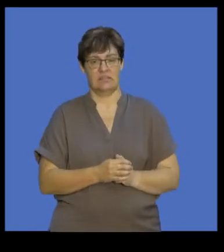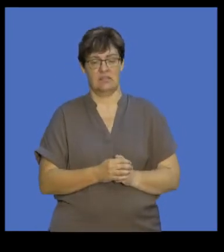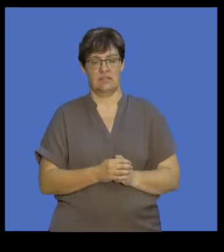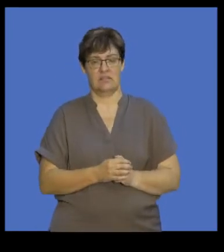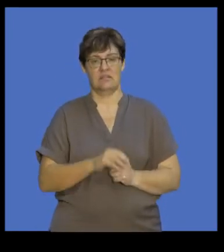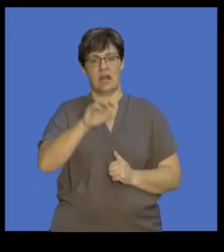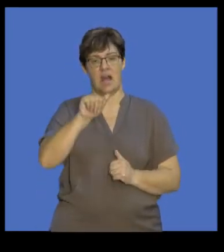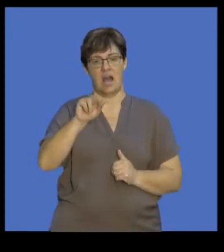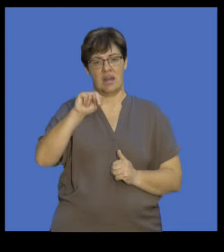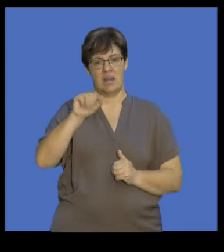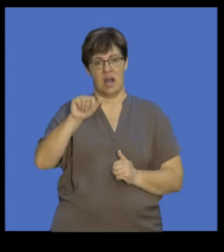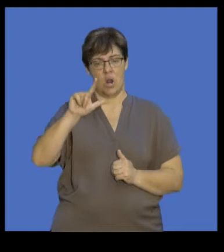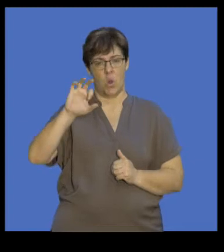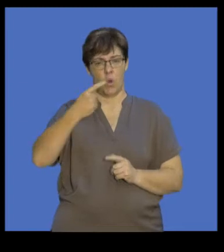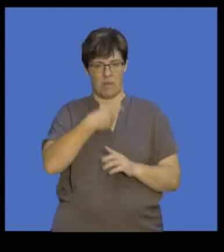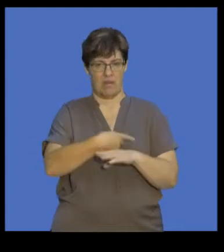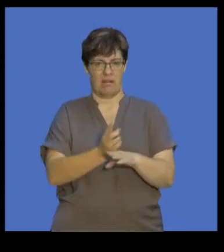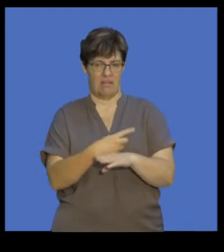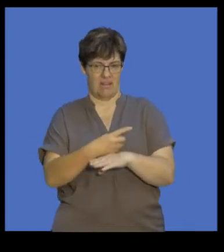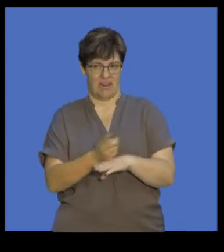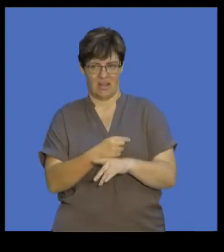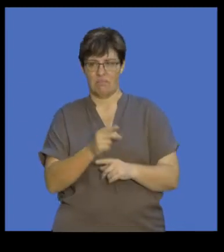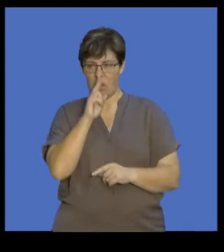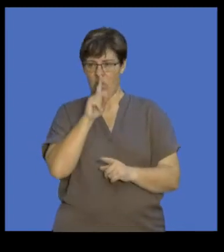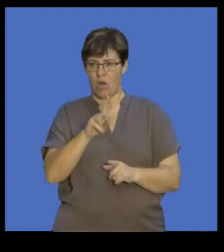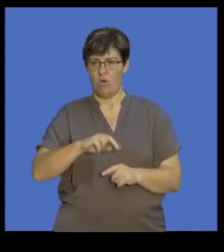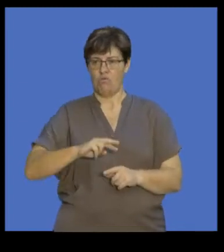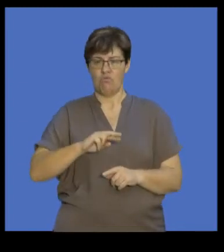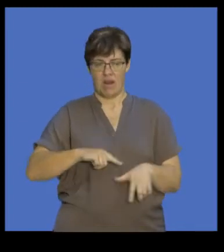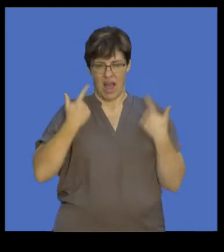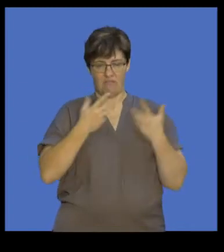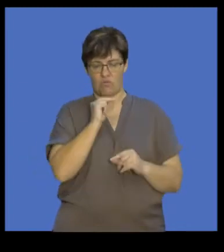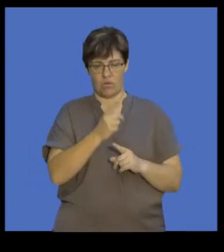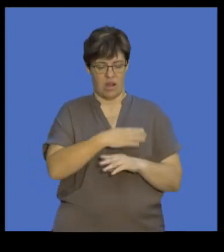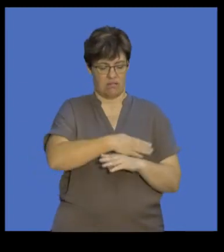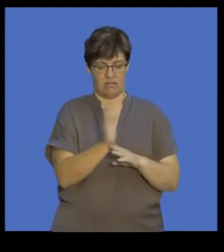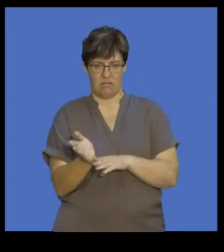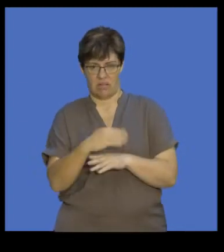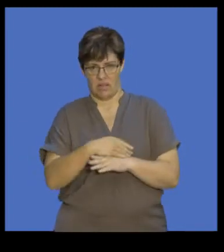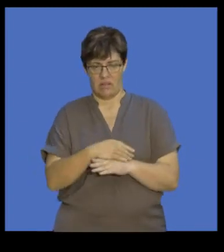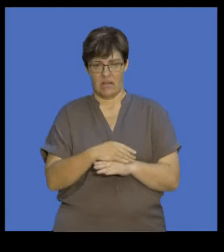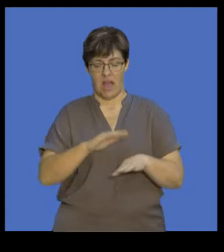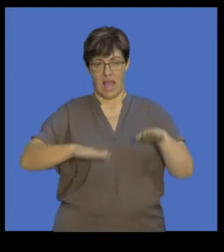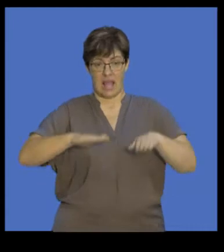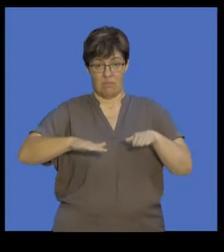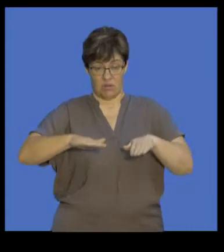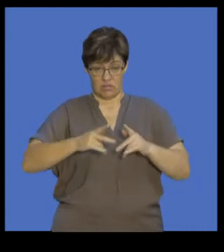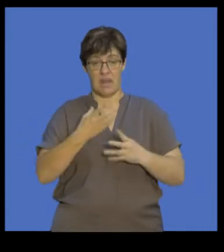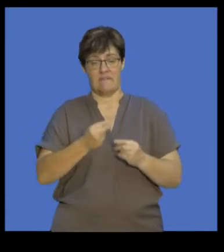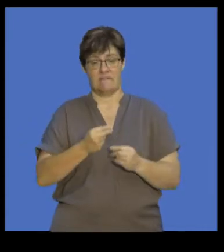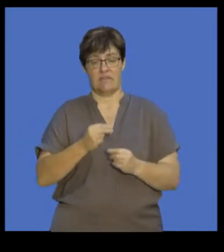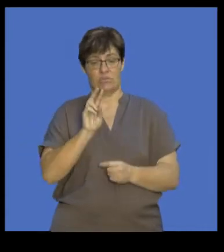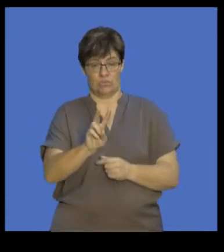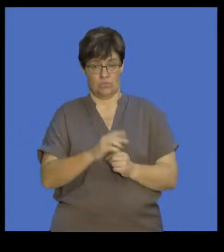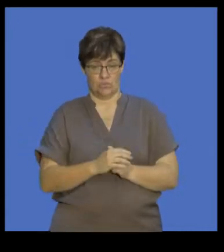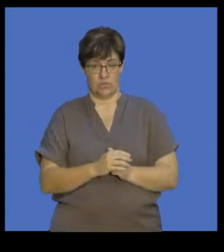an analog one, which is an ammeter in real life. It looks like this. So it has got 2 calibrations, okay? So when you